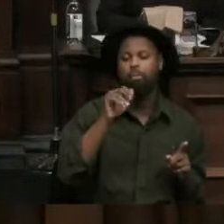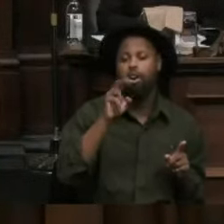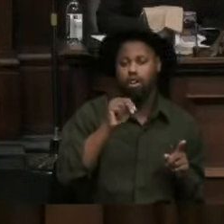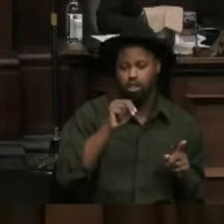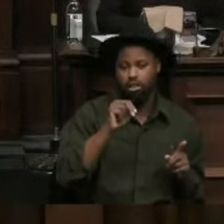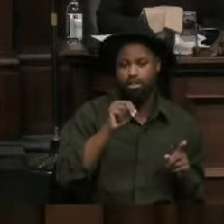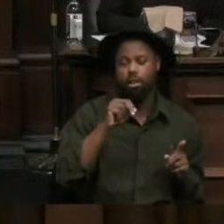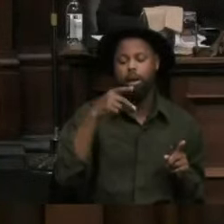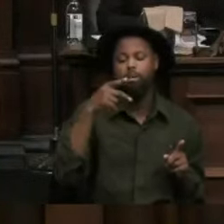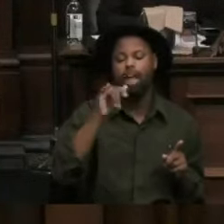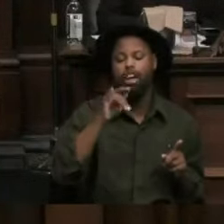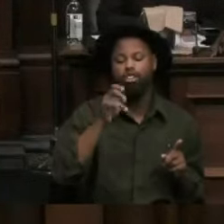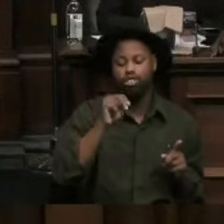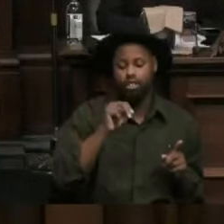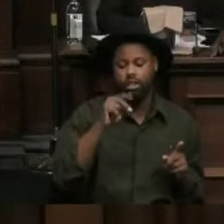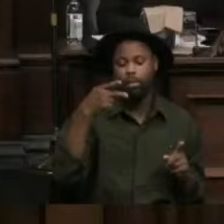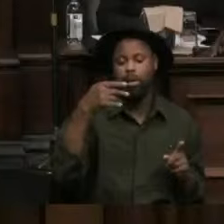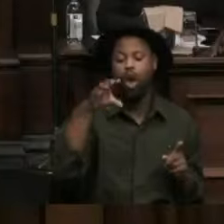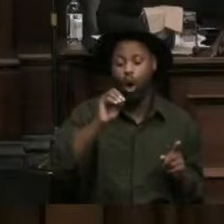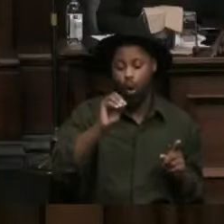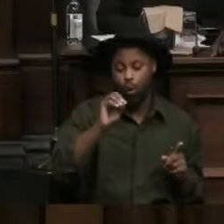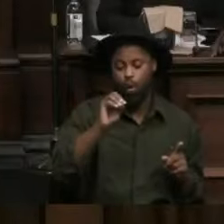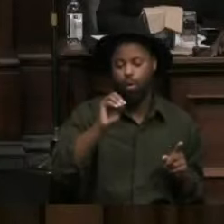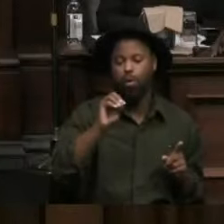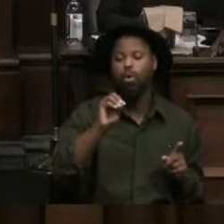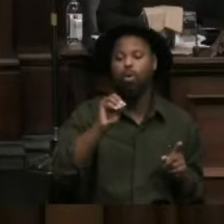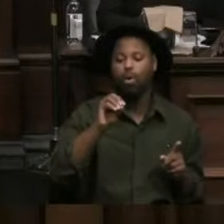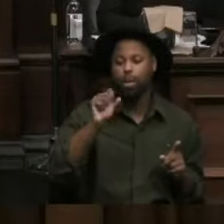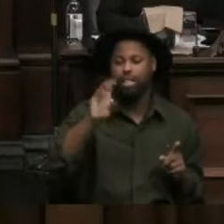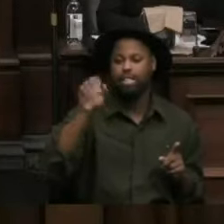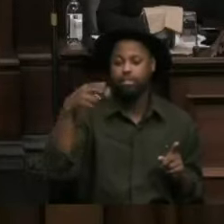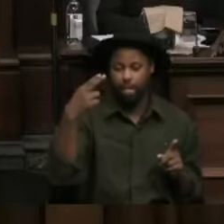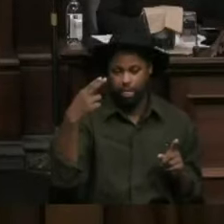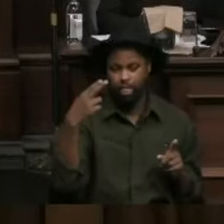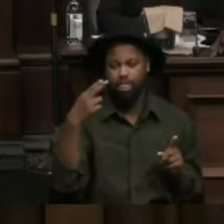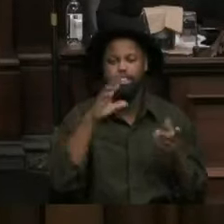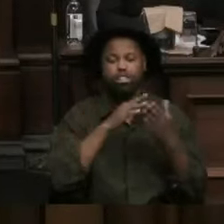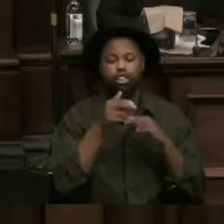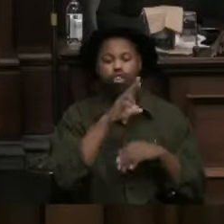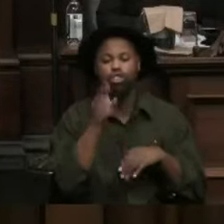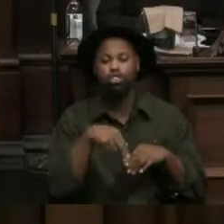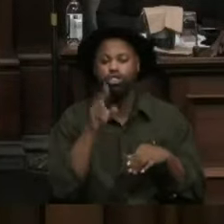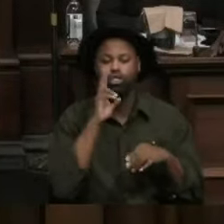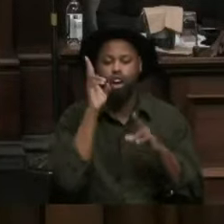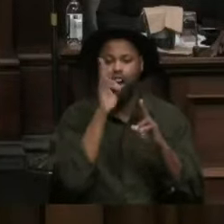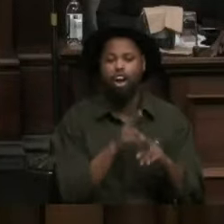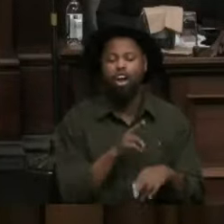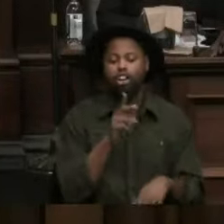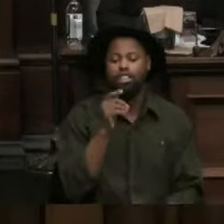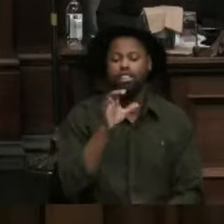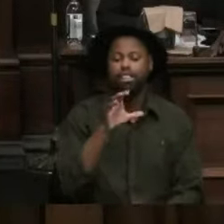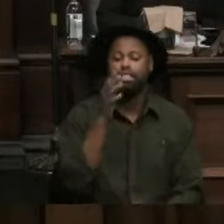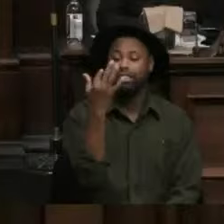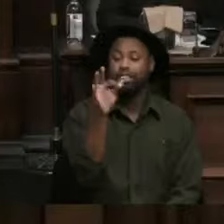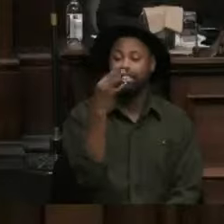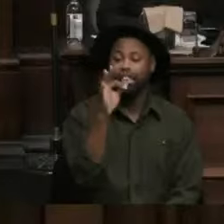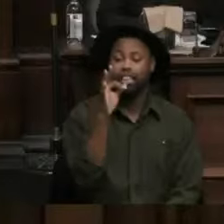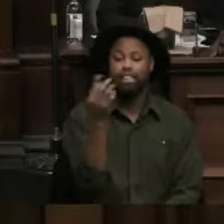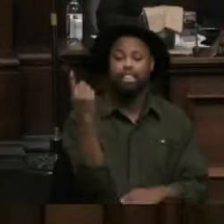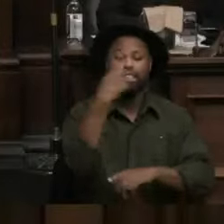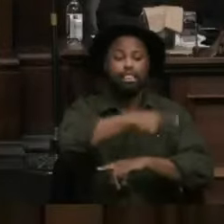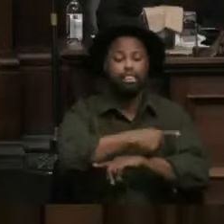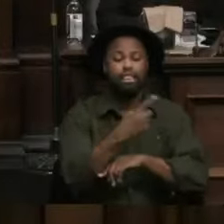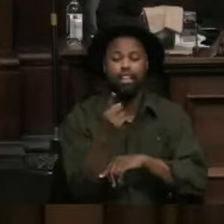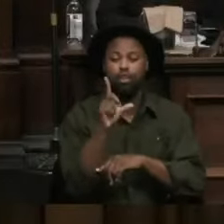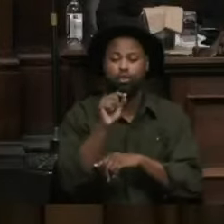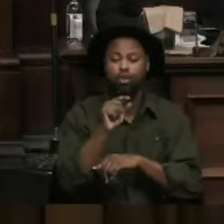Michael A. Patterson, Jose Pio, and Kim Smith of the City of Rochester, on this 19th day of December,